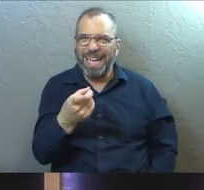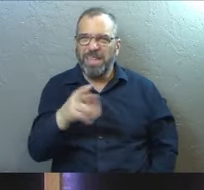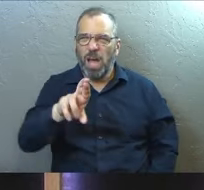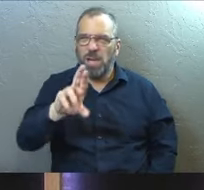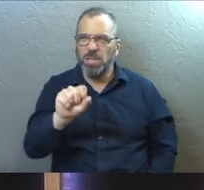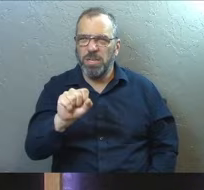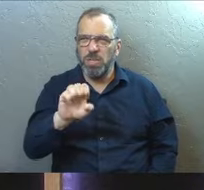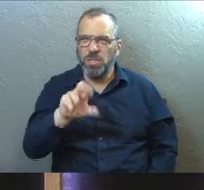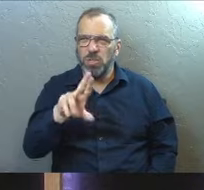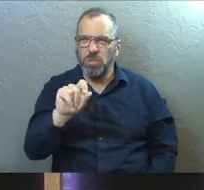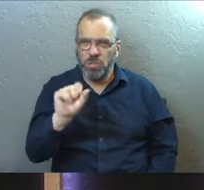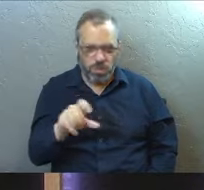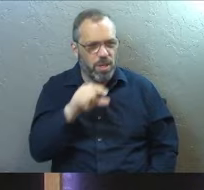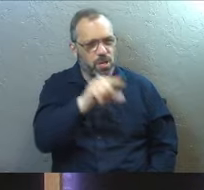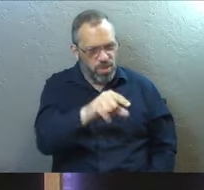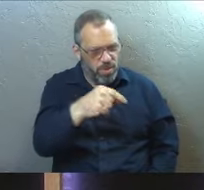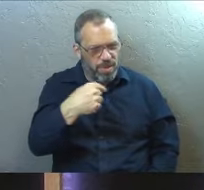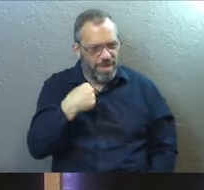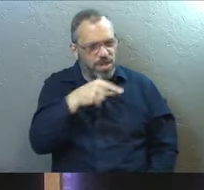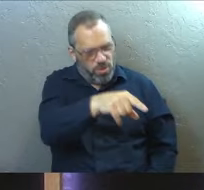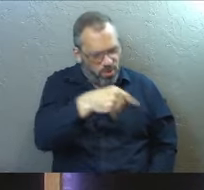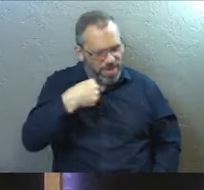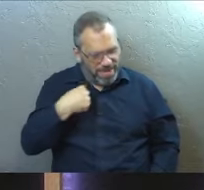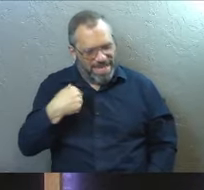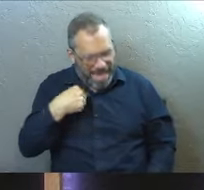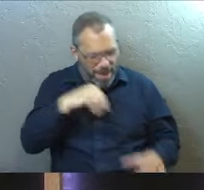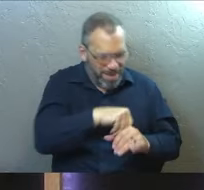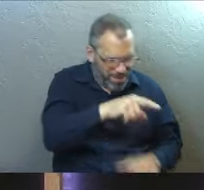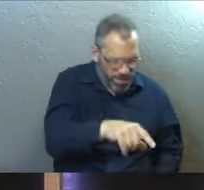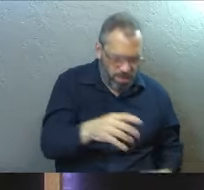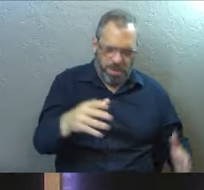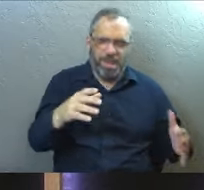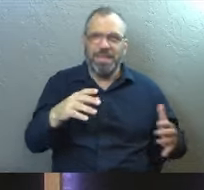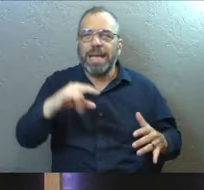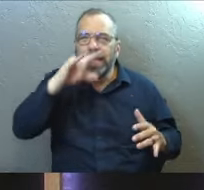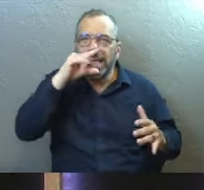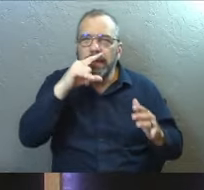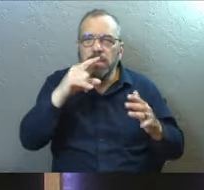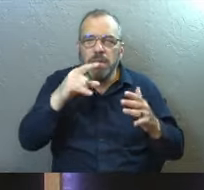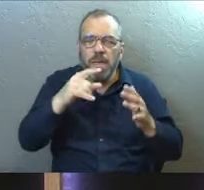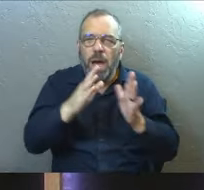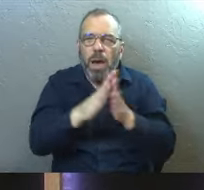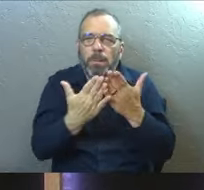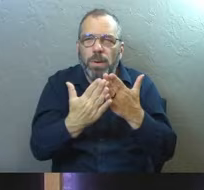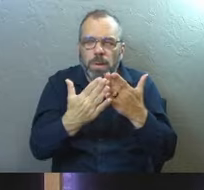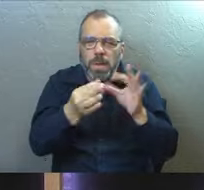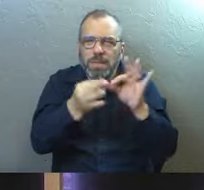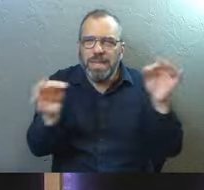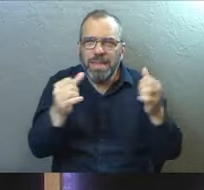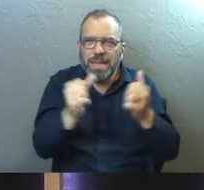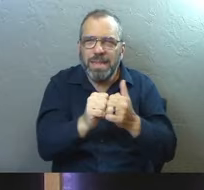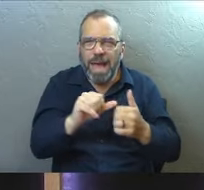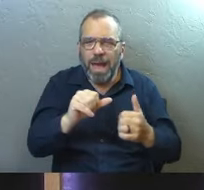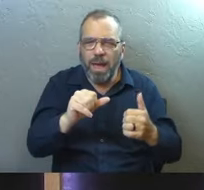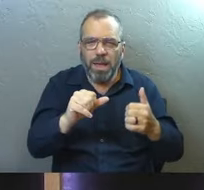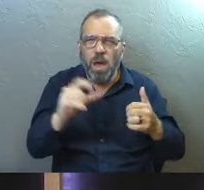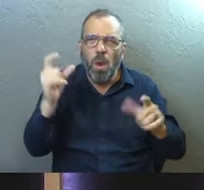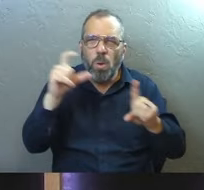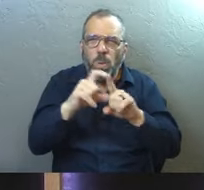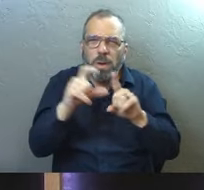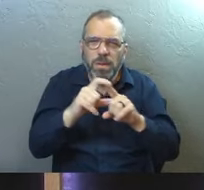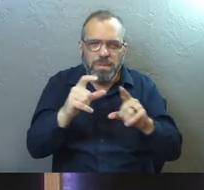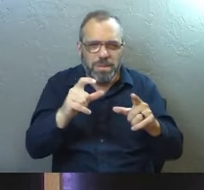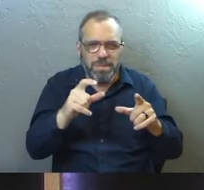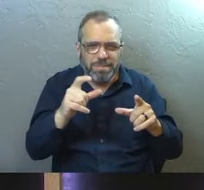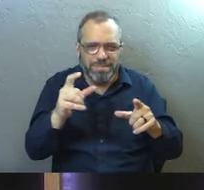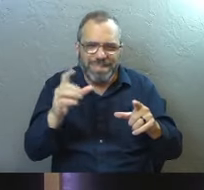it, you know? It's like, you are in me and I am in you. And but like all of this sort of like, whoa, you know? There's so much kind of happening and you kind of need to like read